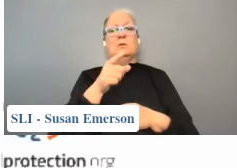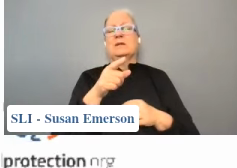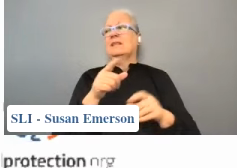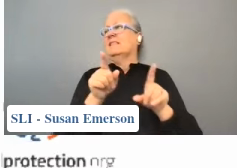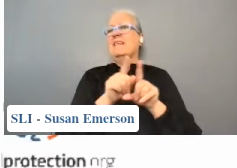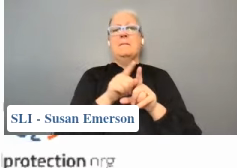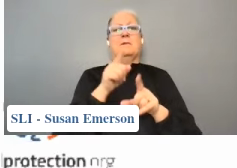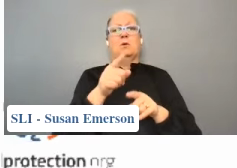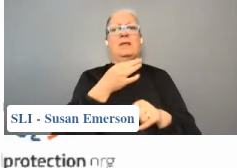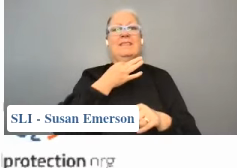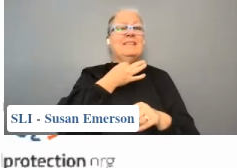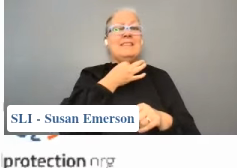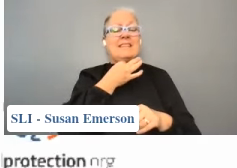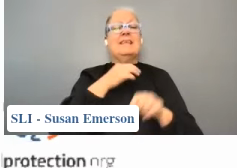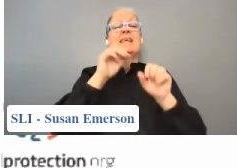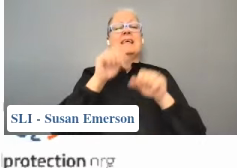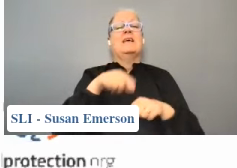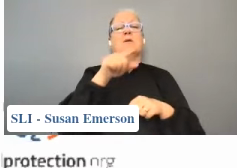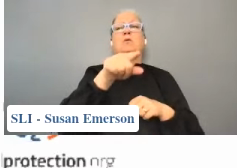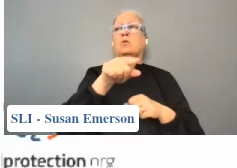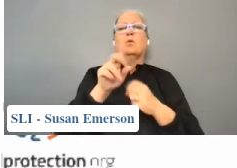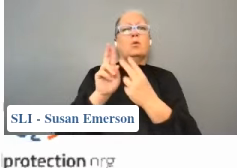health services for your location.